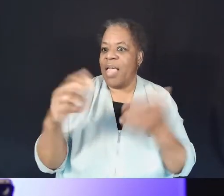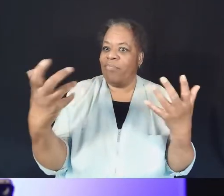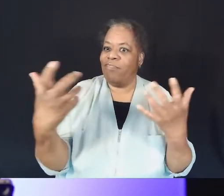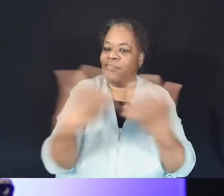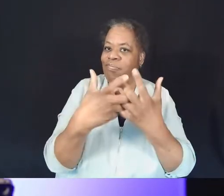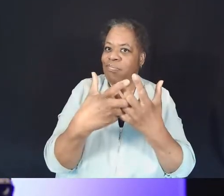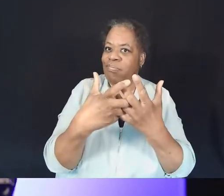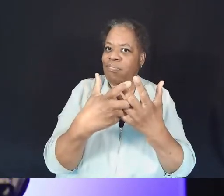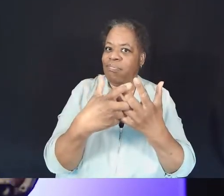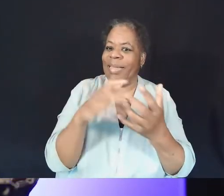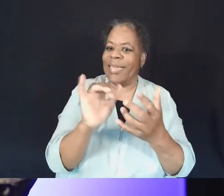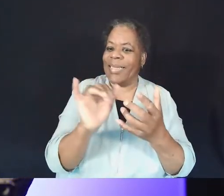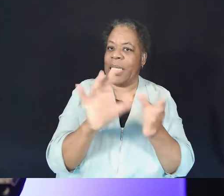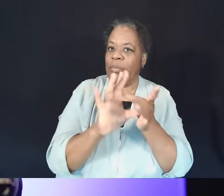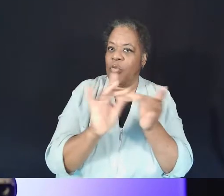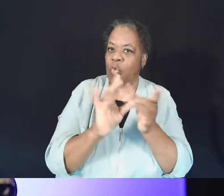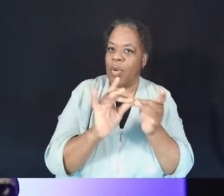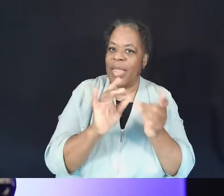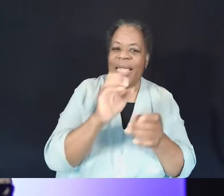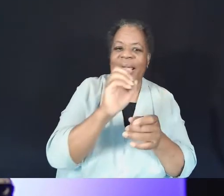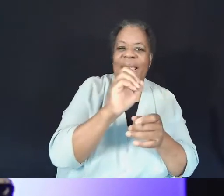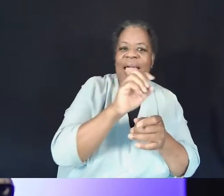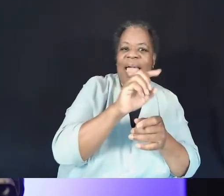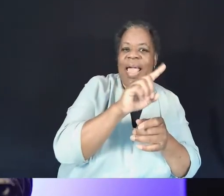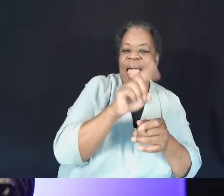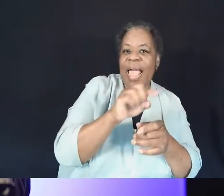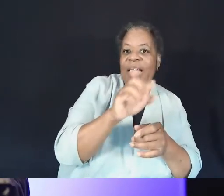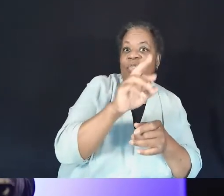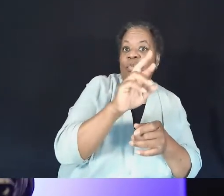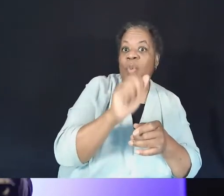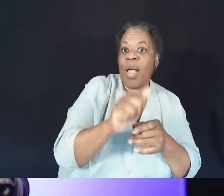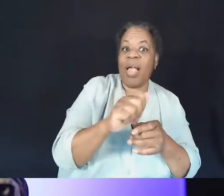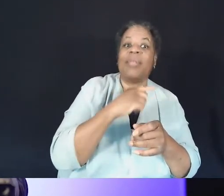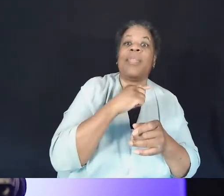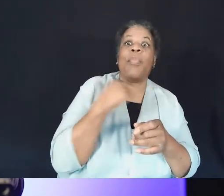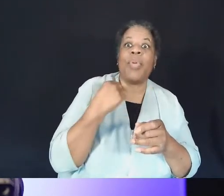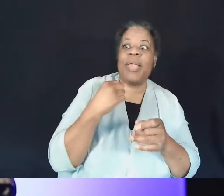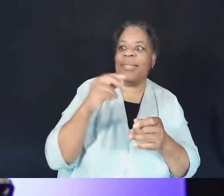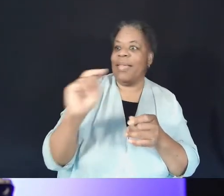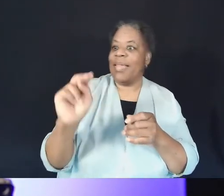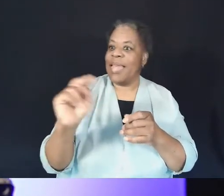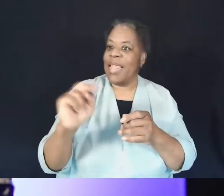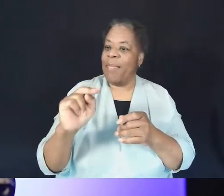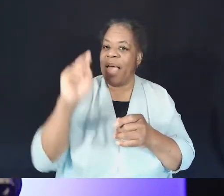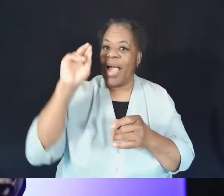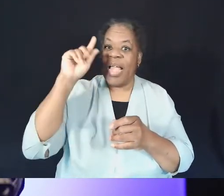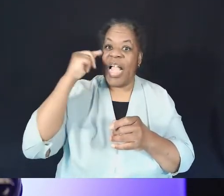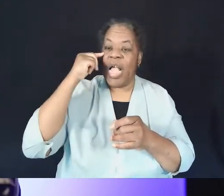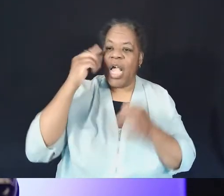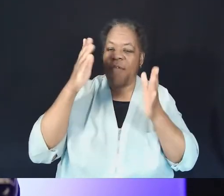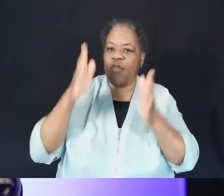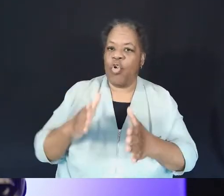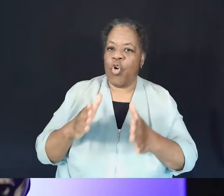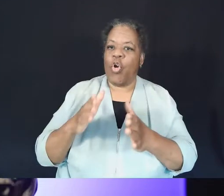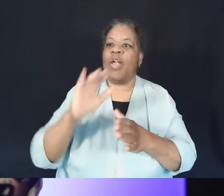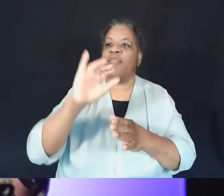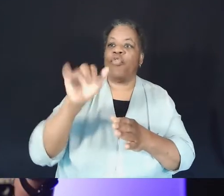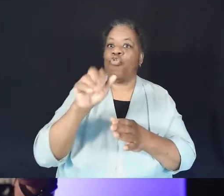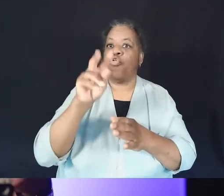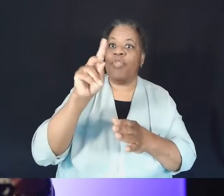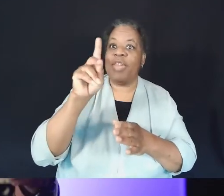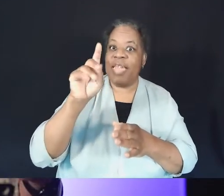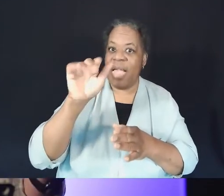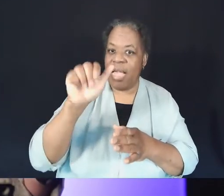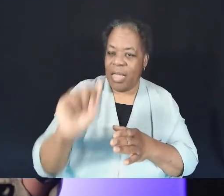story. Ezra was the priest and Nehemiah was the appointed governor of Judea, appointed by the Persian